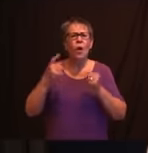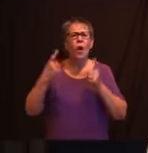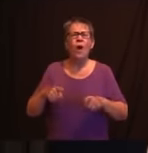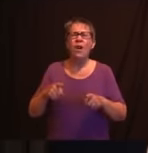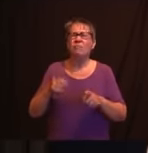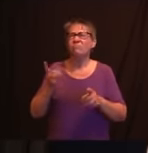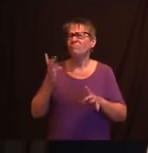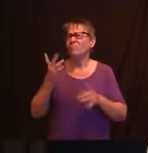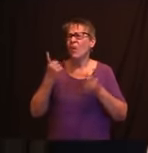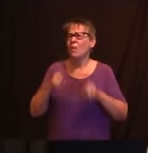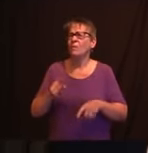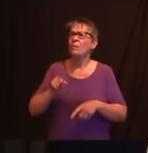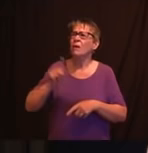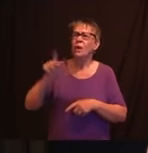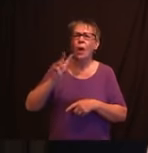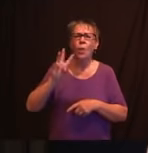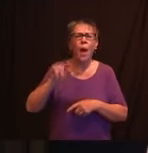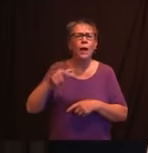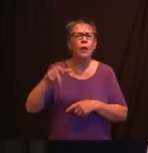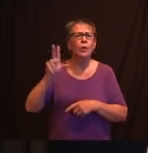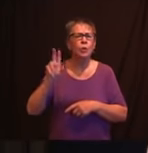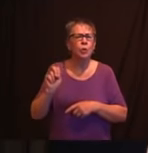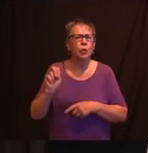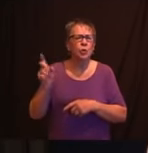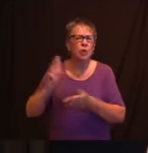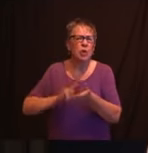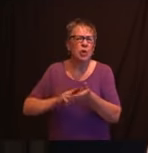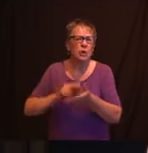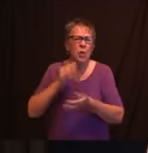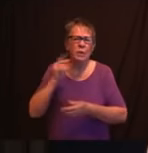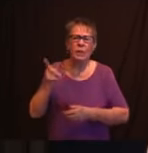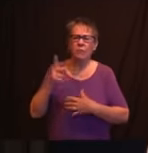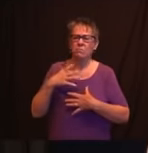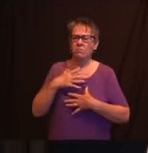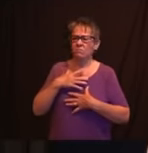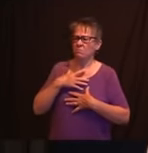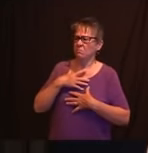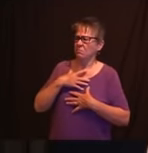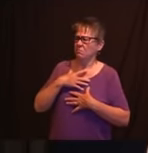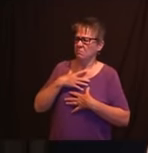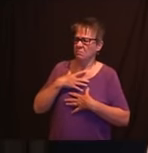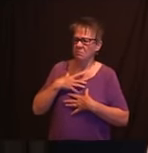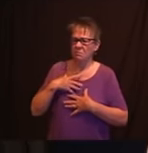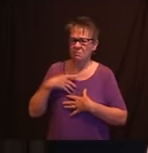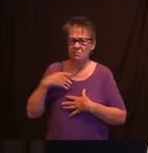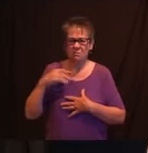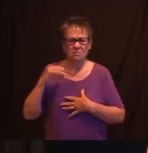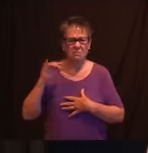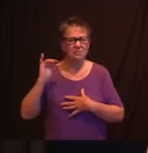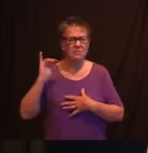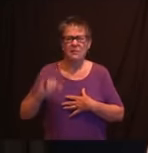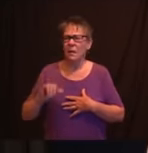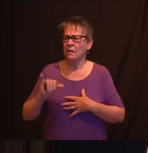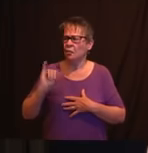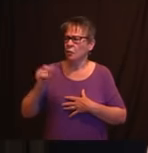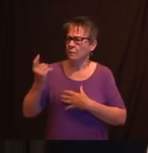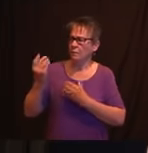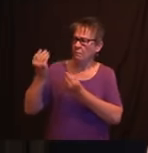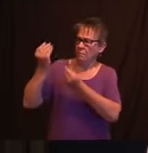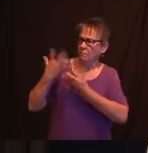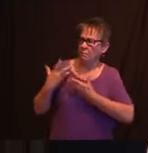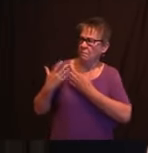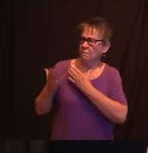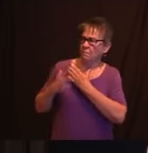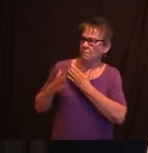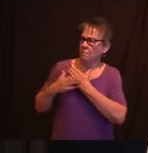vision outlined in the report is a step towards respecting these lives lost, young and old, by acknowledging the need to